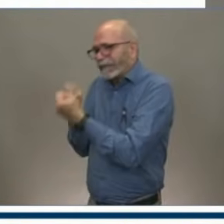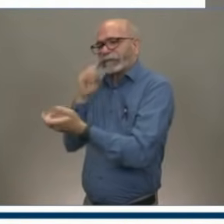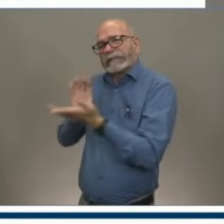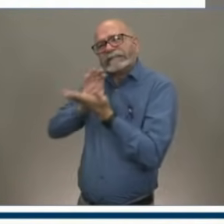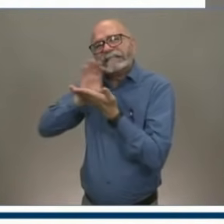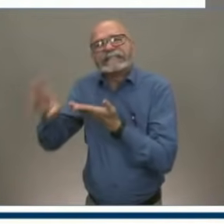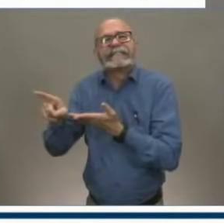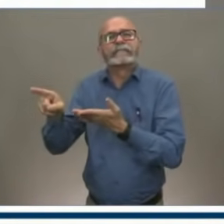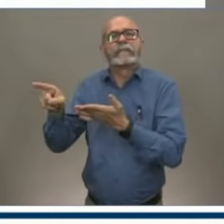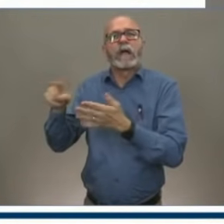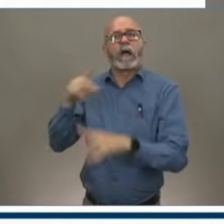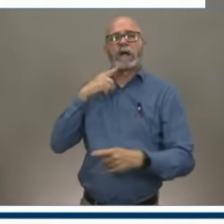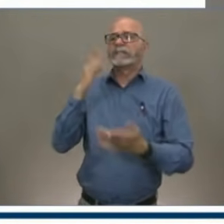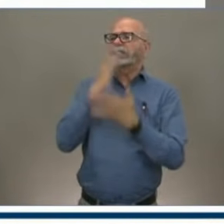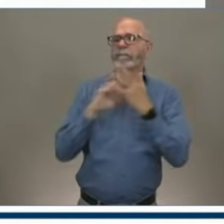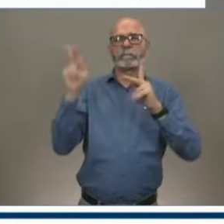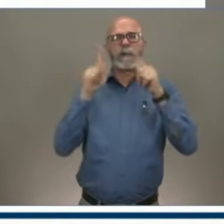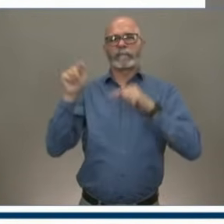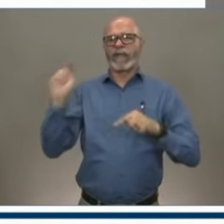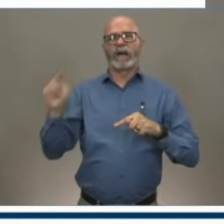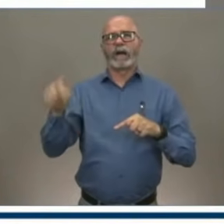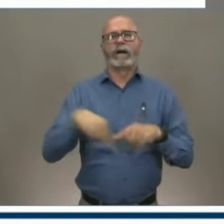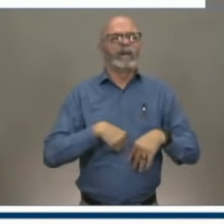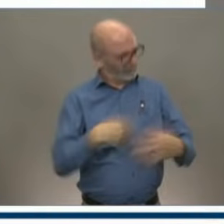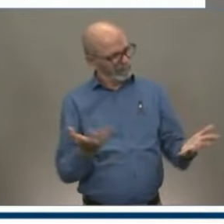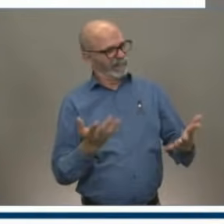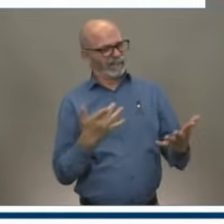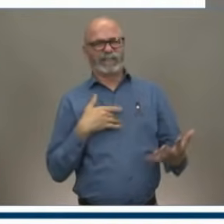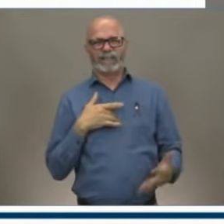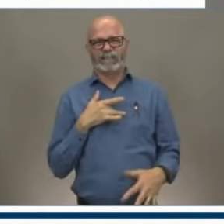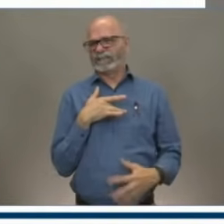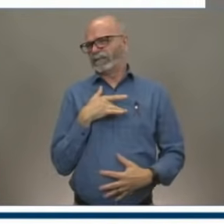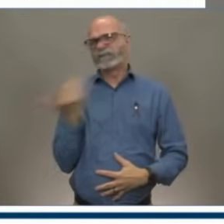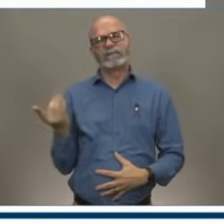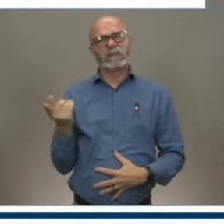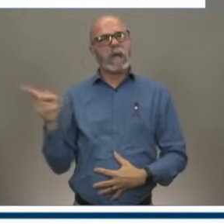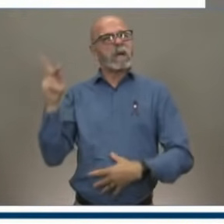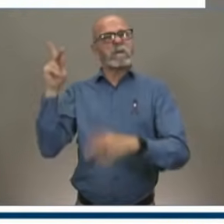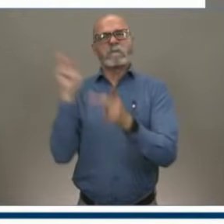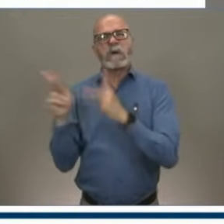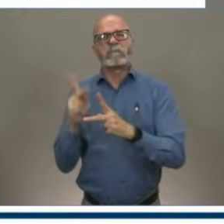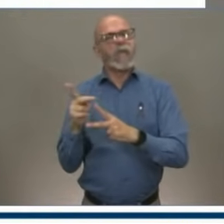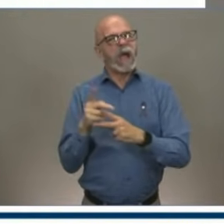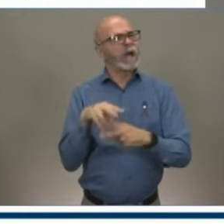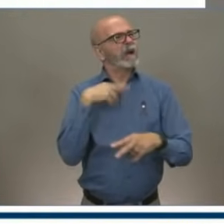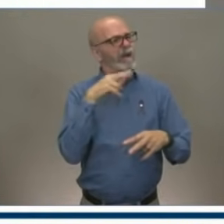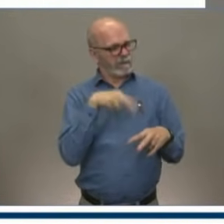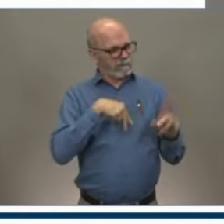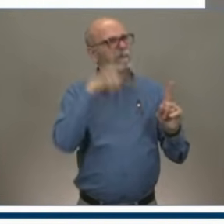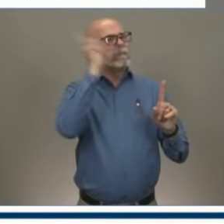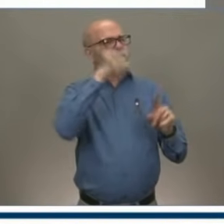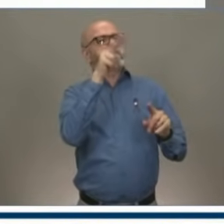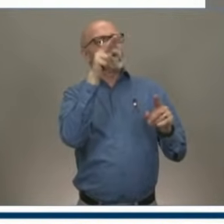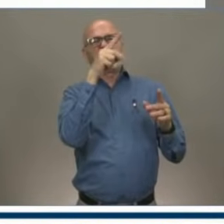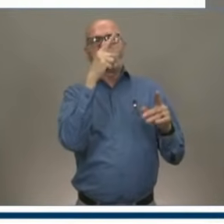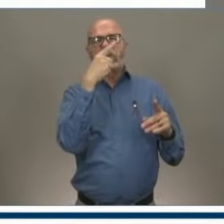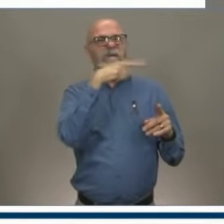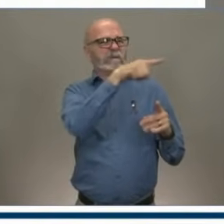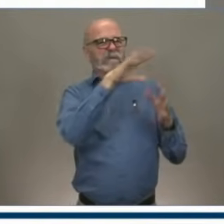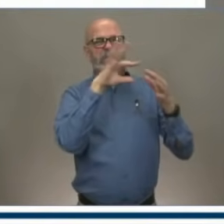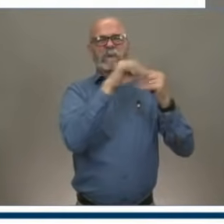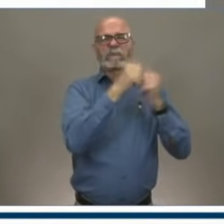rotational workers are being treated in some of their communities, that they and their families are being ostracized